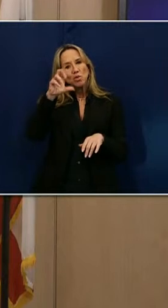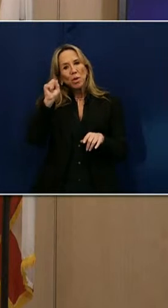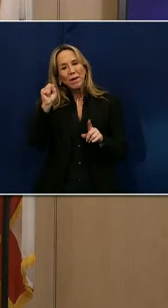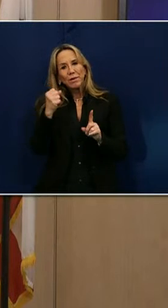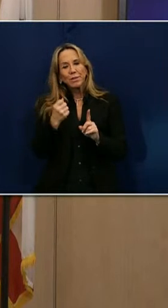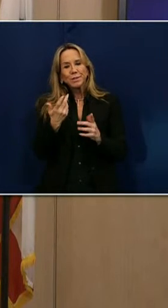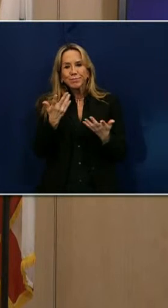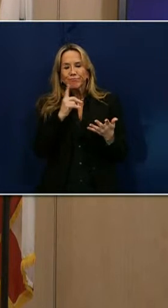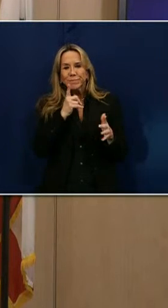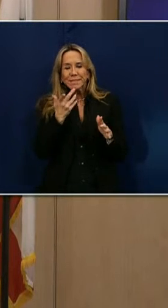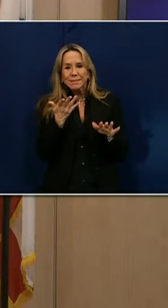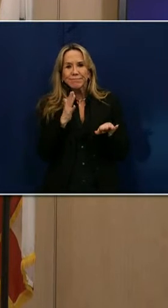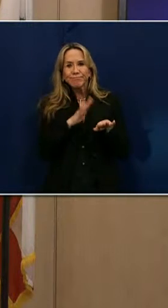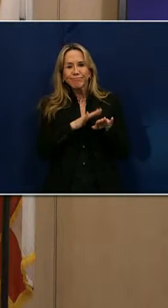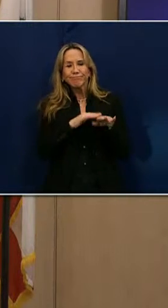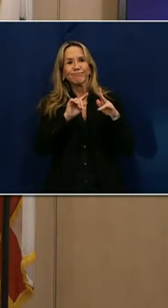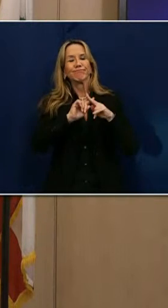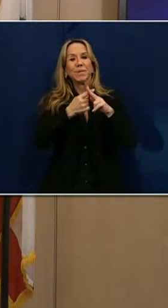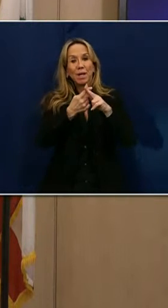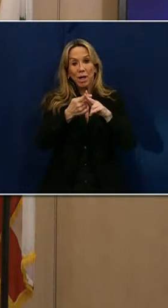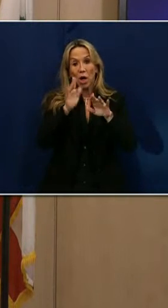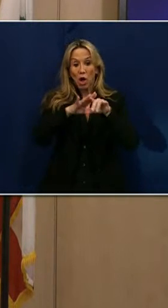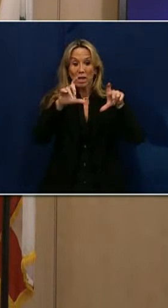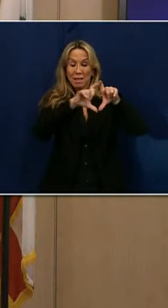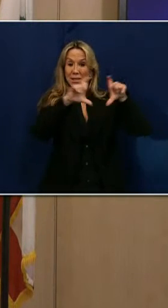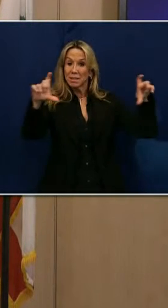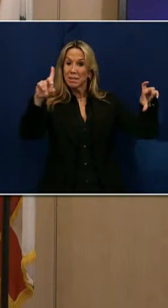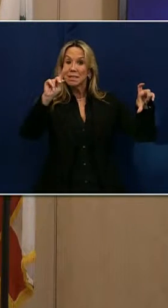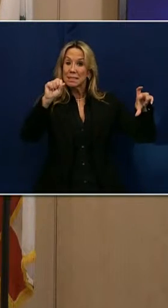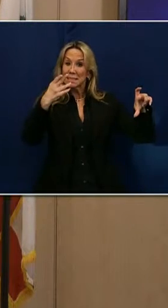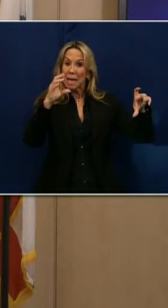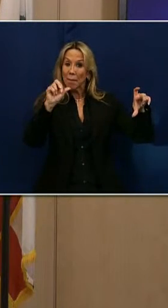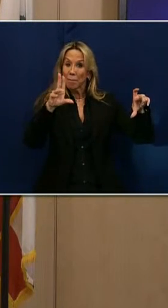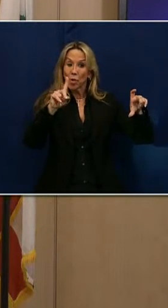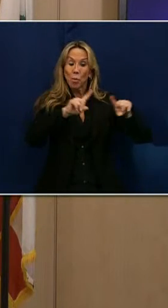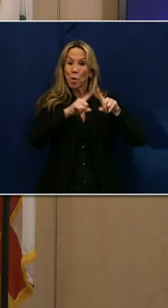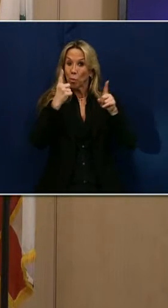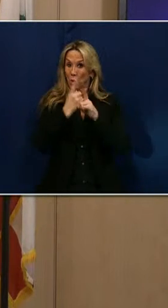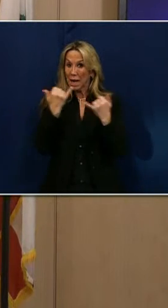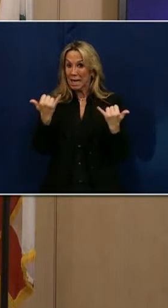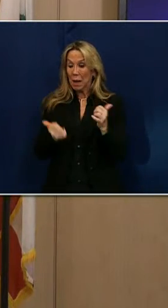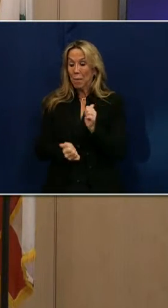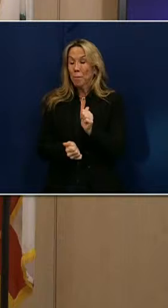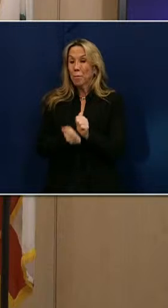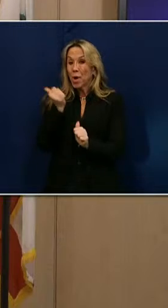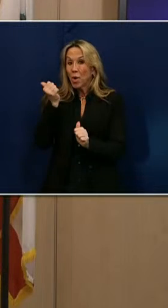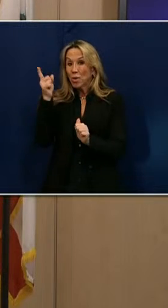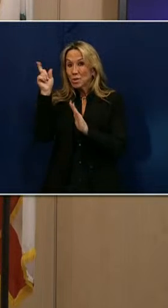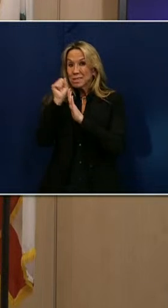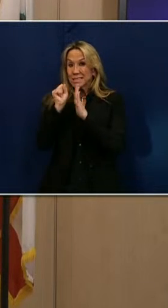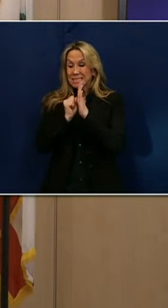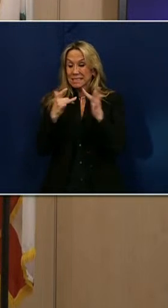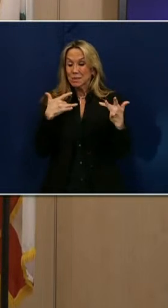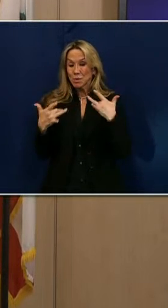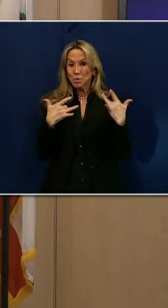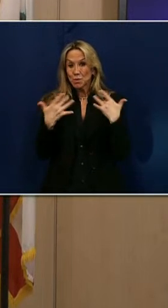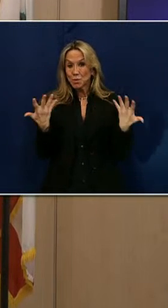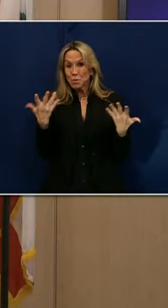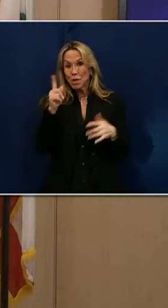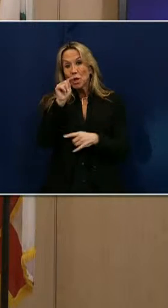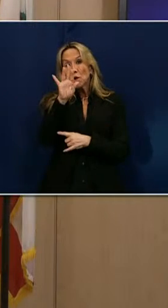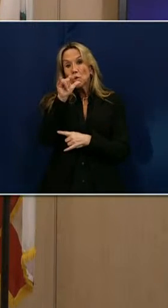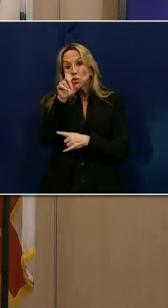on our triggers dashboard. But the one that is of most concern right now by the state is